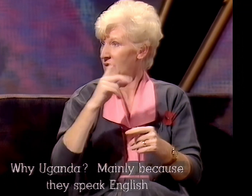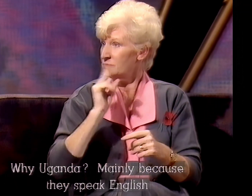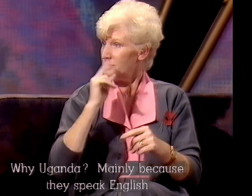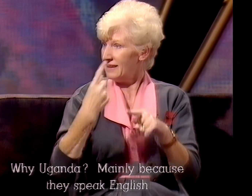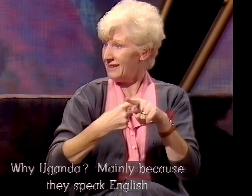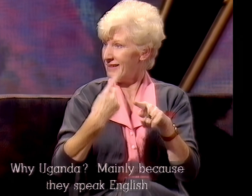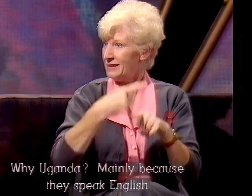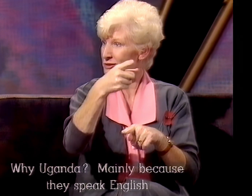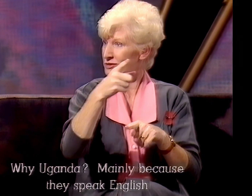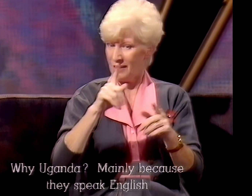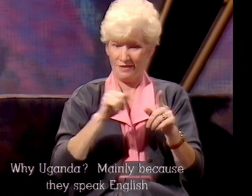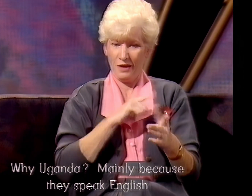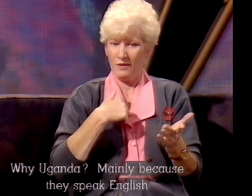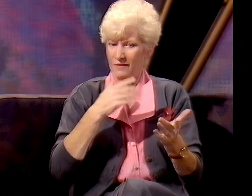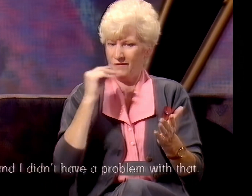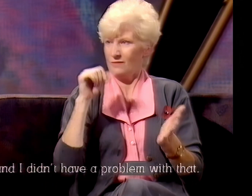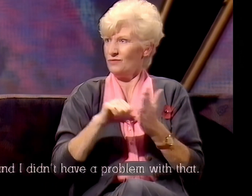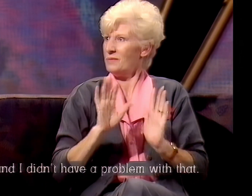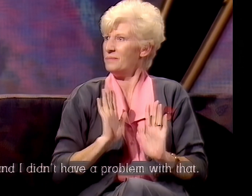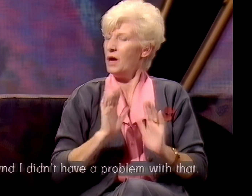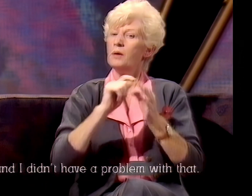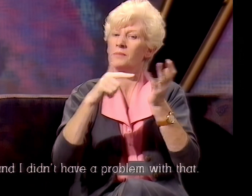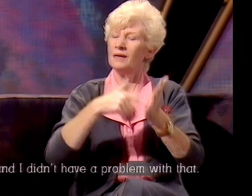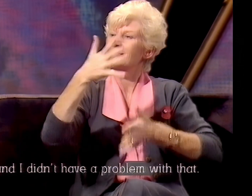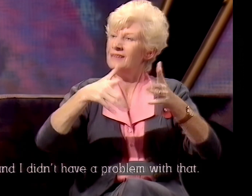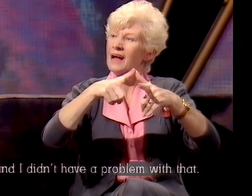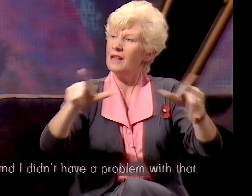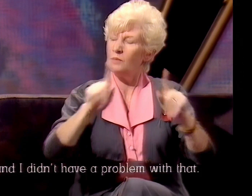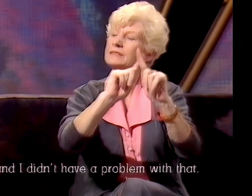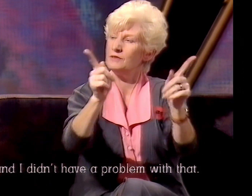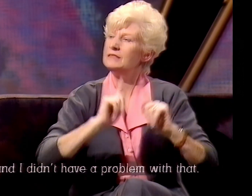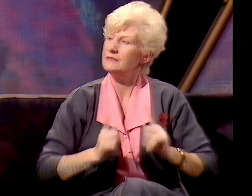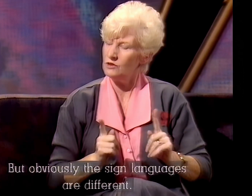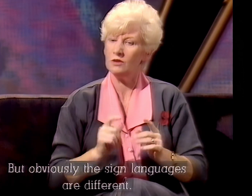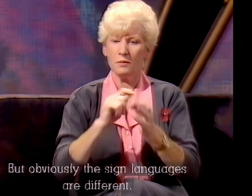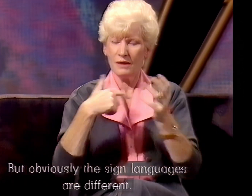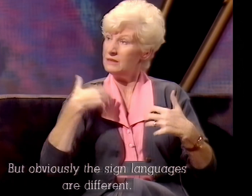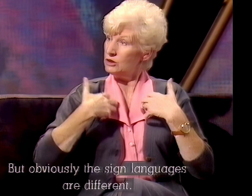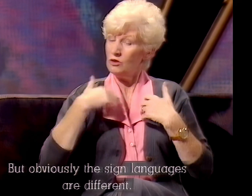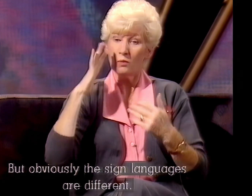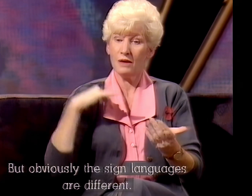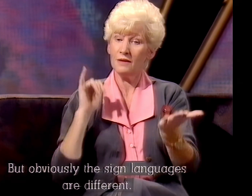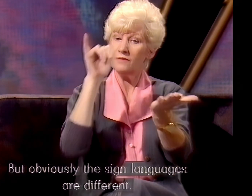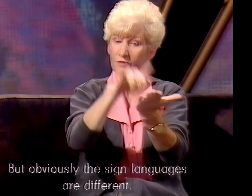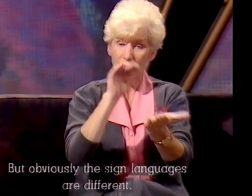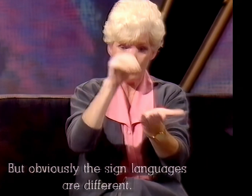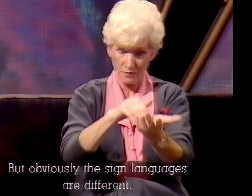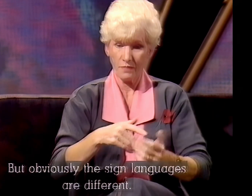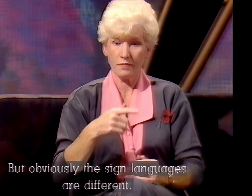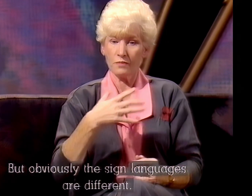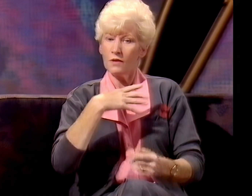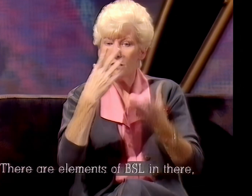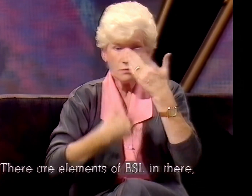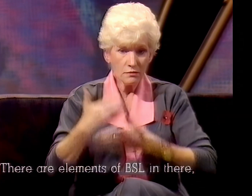Why did I go to Uganda? Mainly because they speak English. And I didn't have a problem with that. But obviously the sign languages are different.